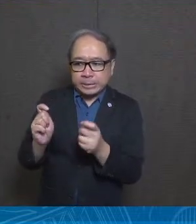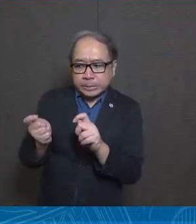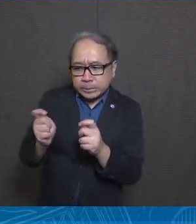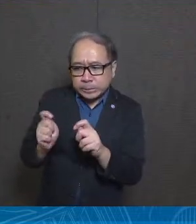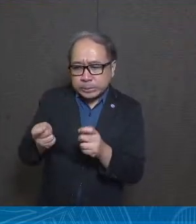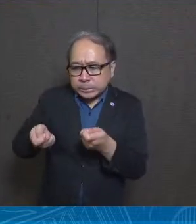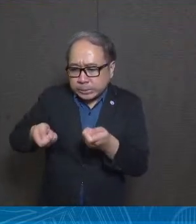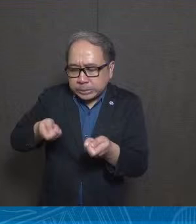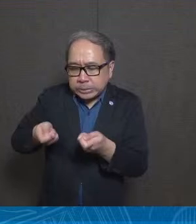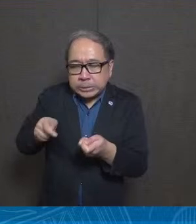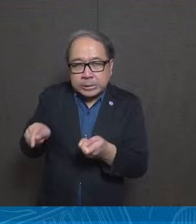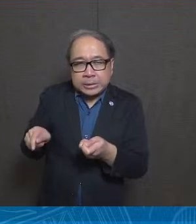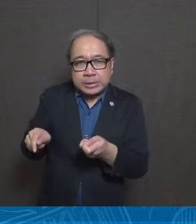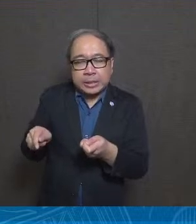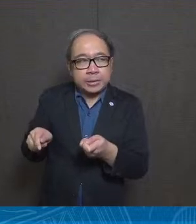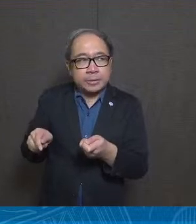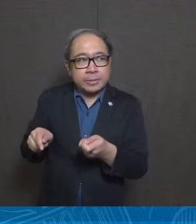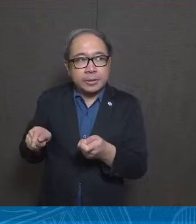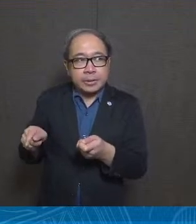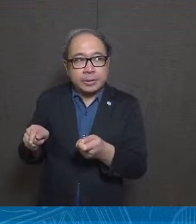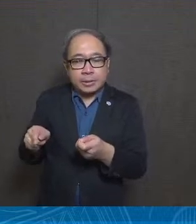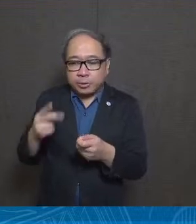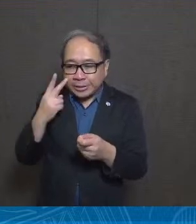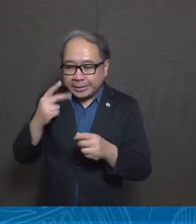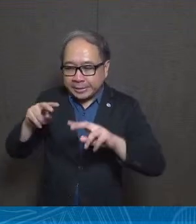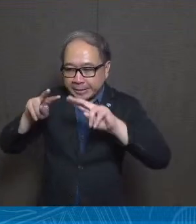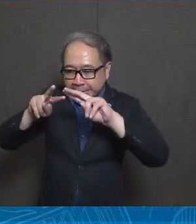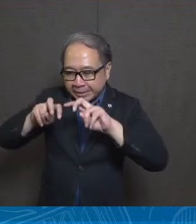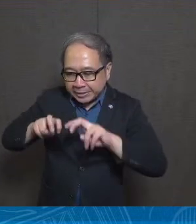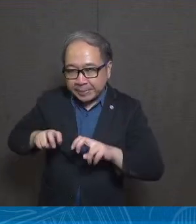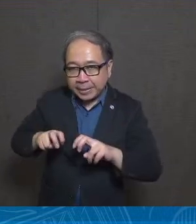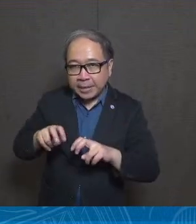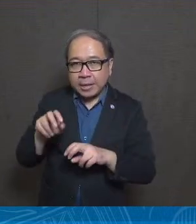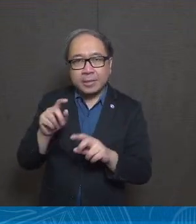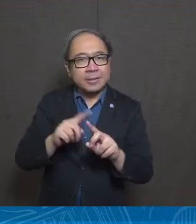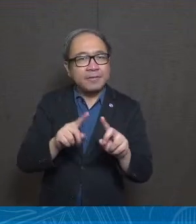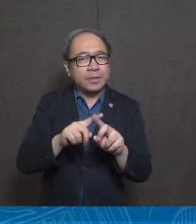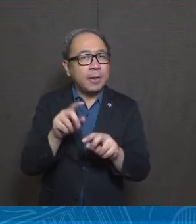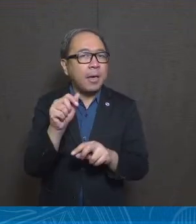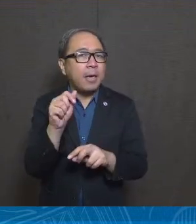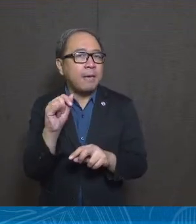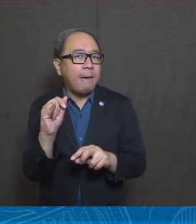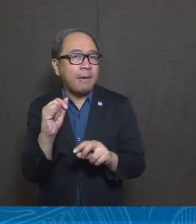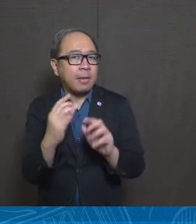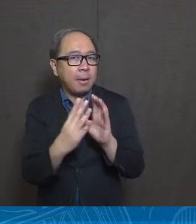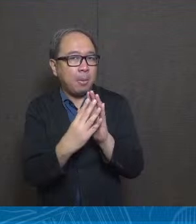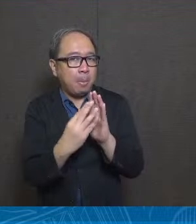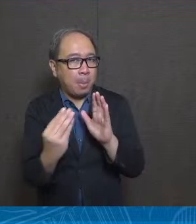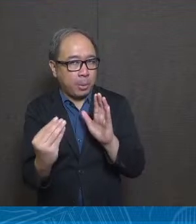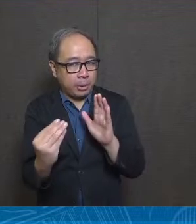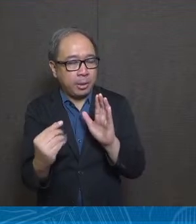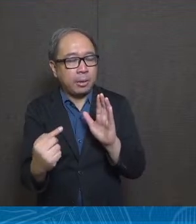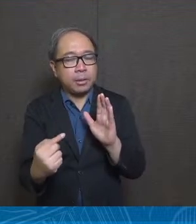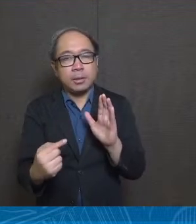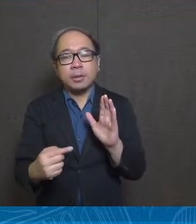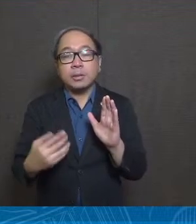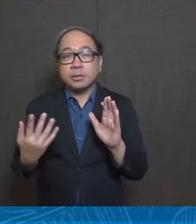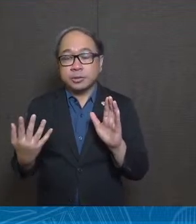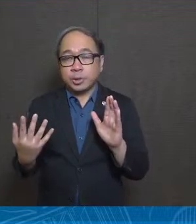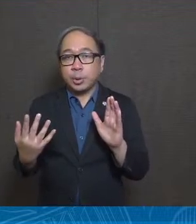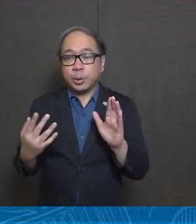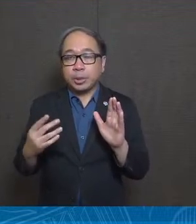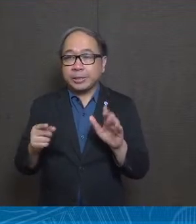manipulate they tried to inspect and manipulate AI models, just like